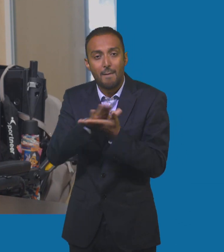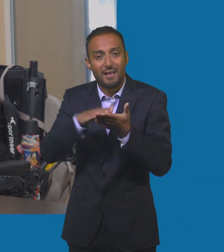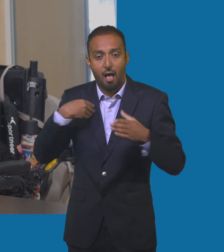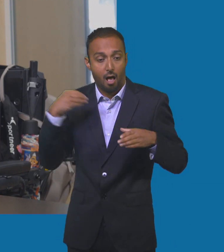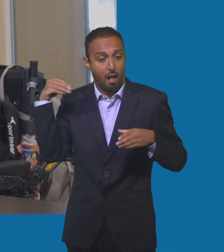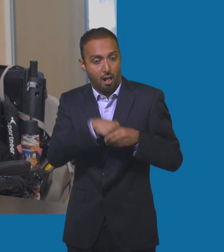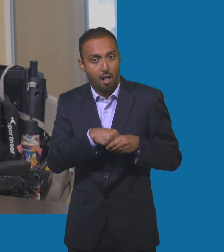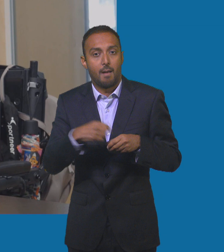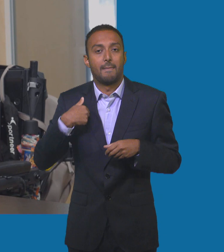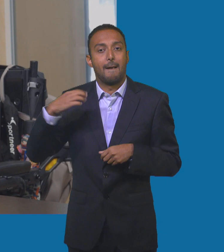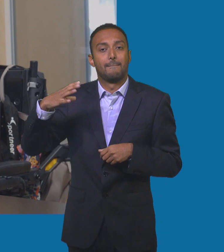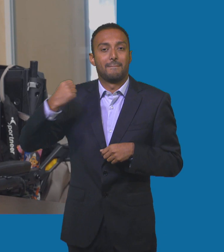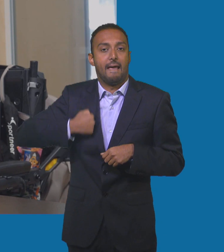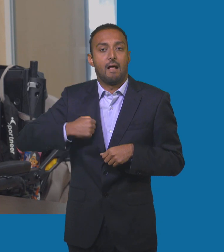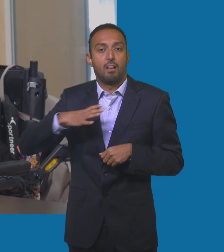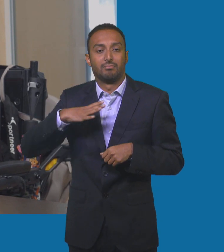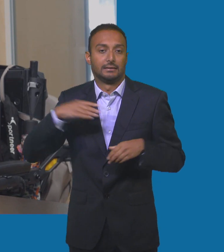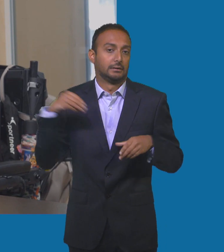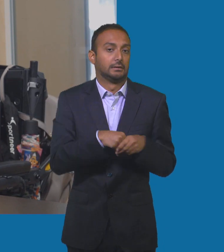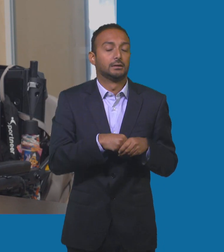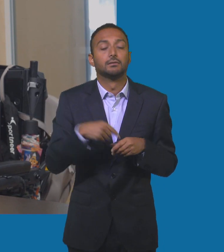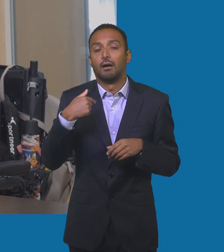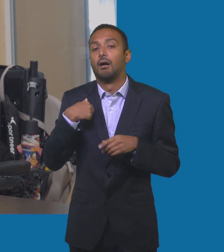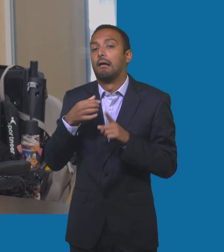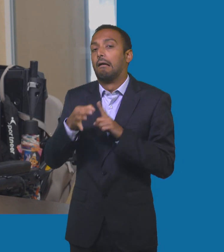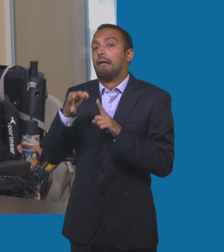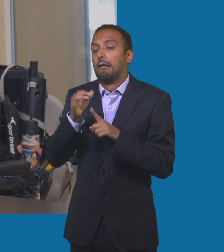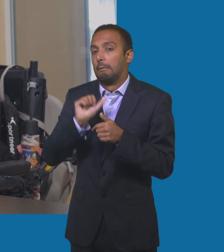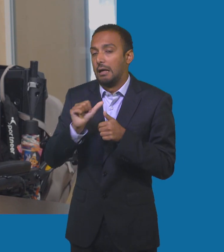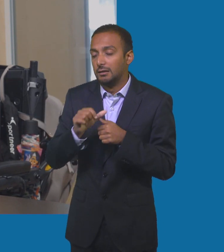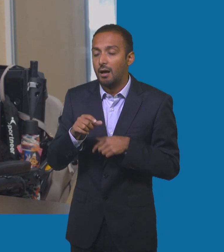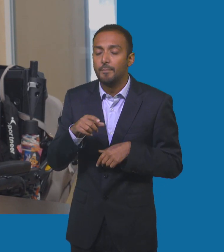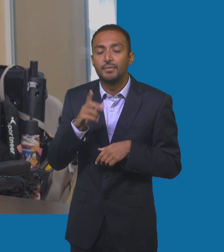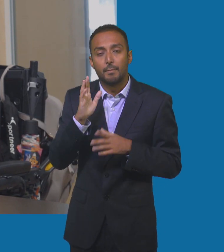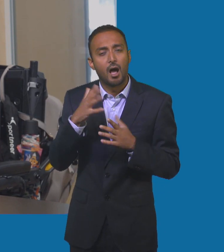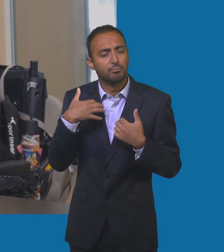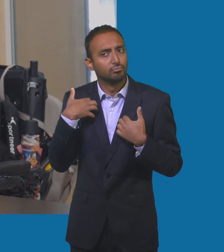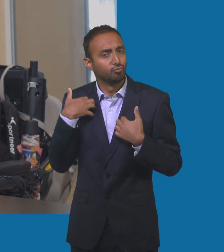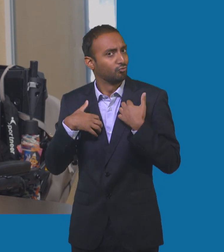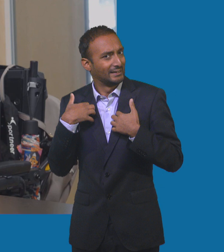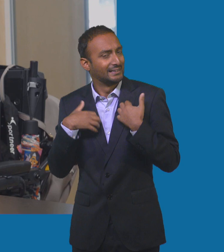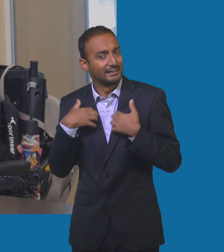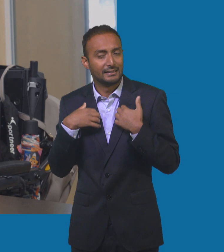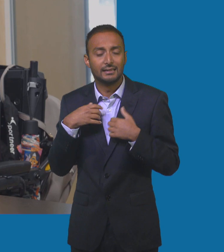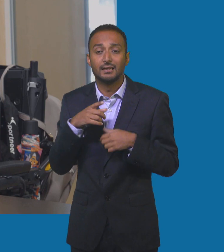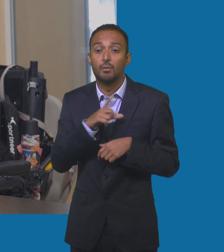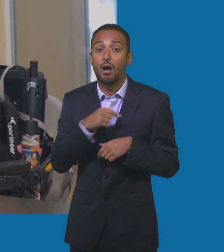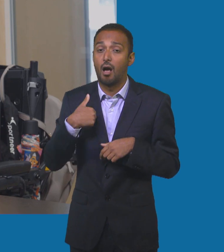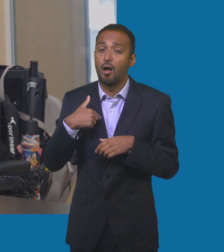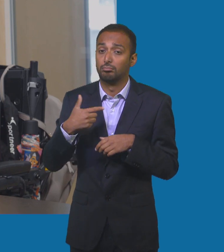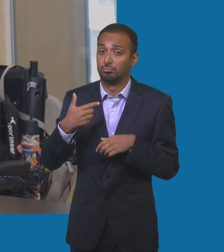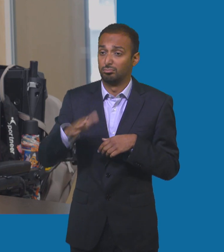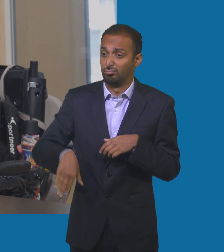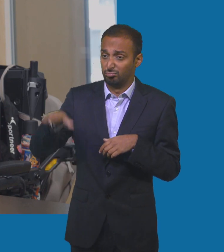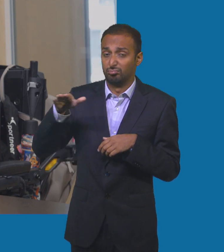my bag. So I am getting better, but it's really weird but really interesting, shall I say. I was originally born in Germany, so